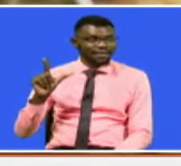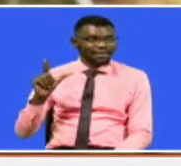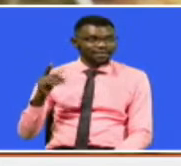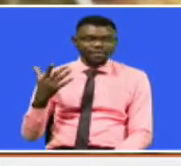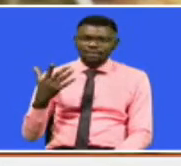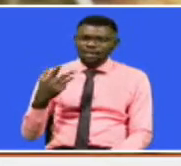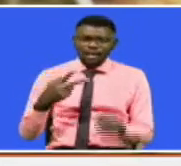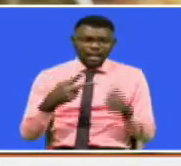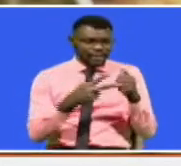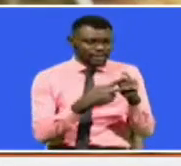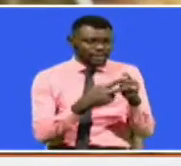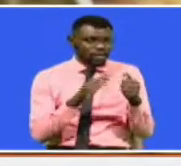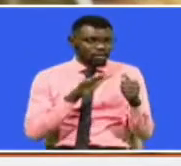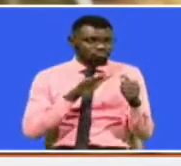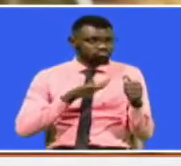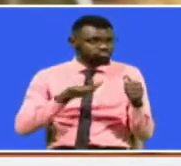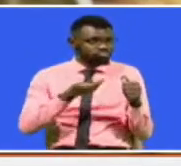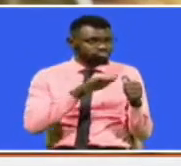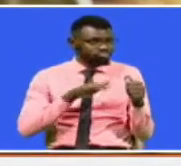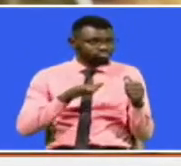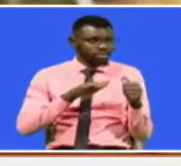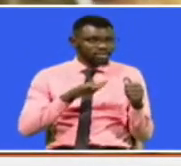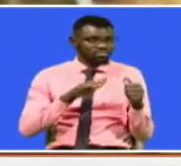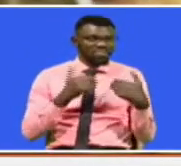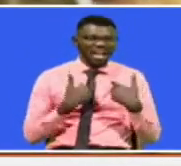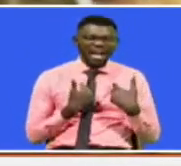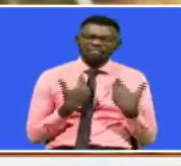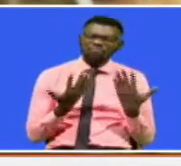villages with about